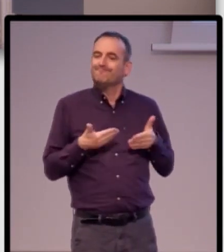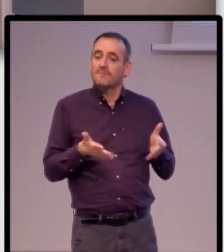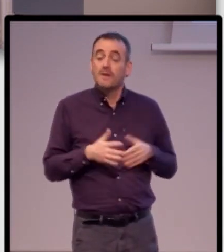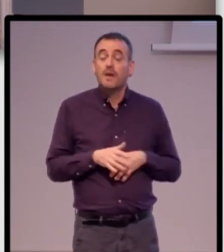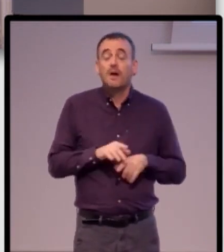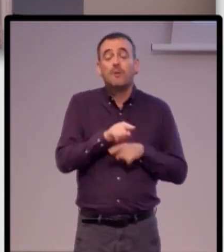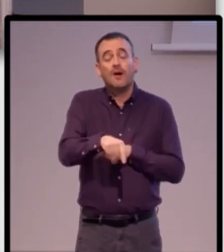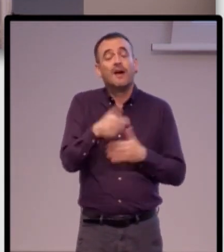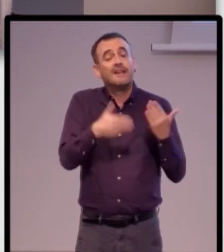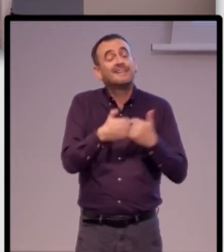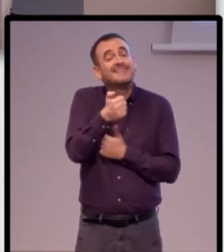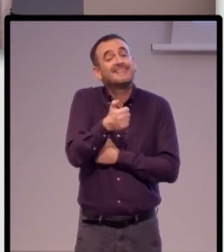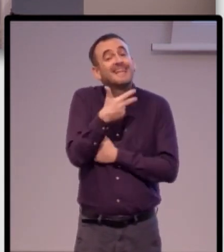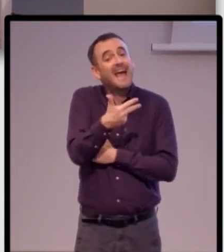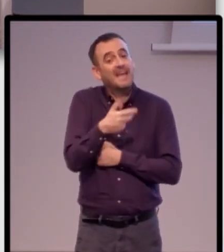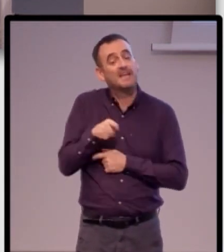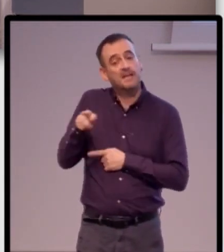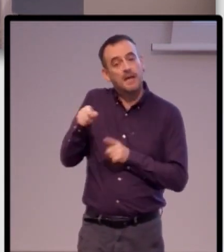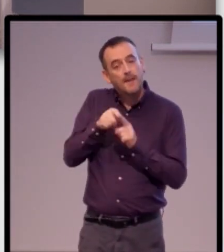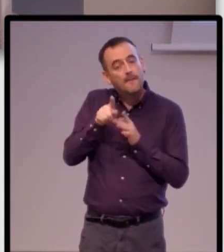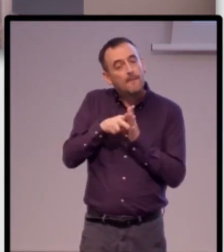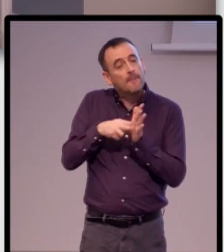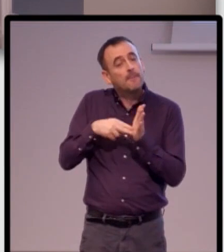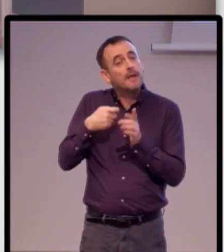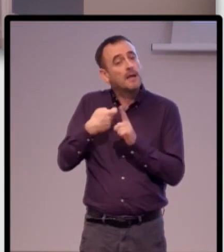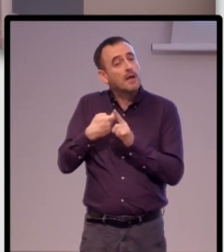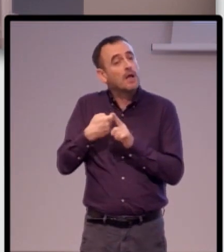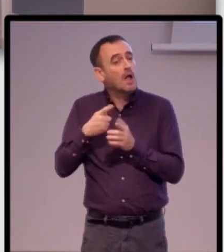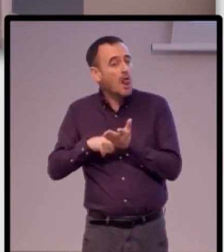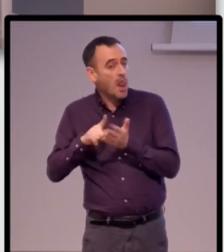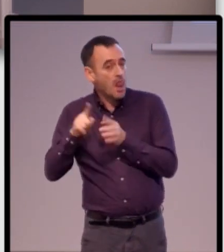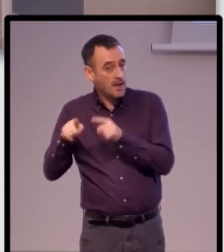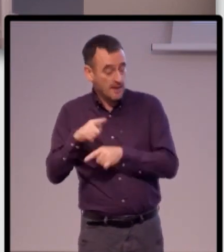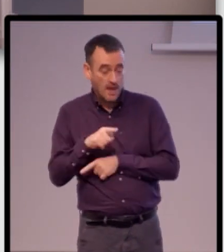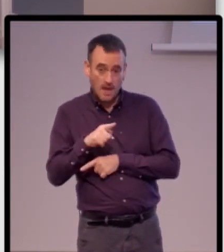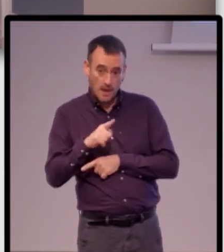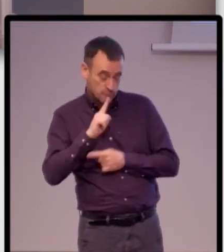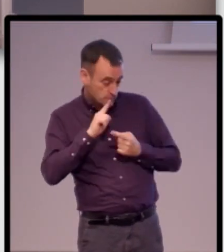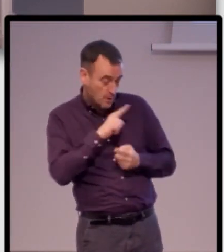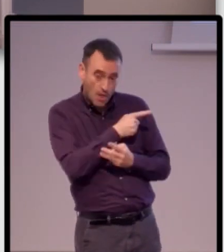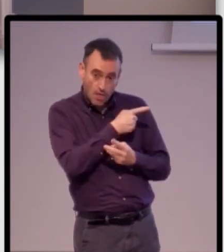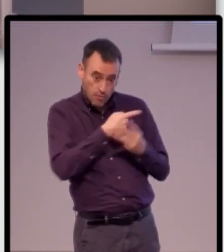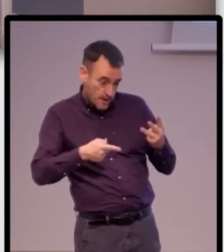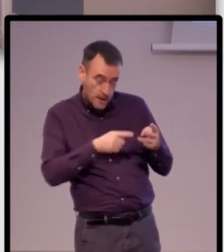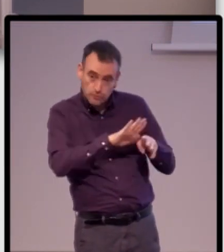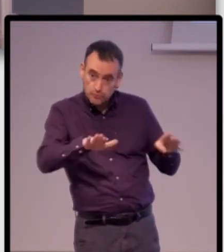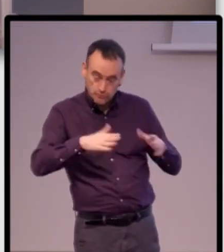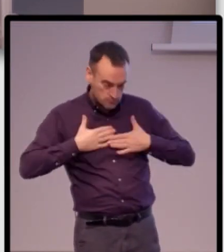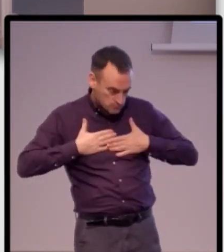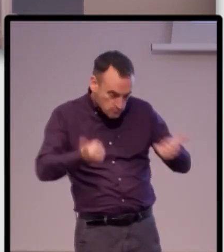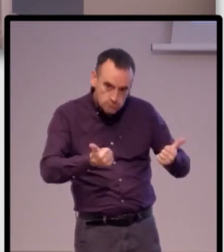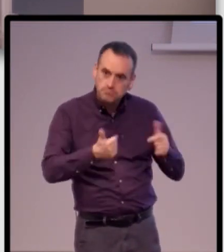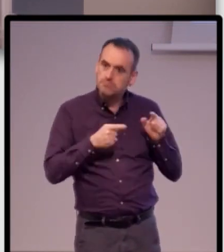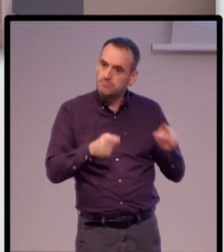But in 1968, Pinkel reported remissions of 3 years, and it became more apparent that leukemia was going to be a